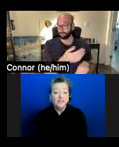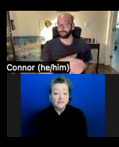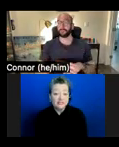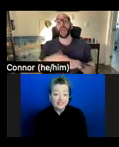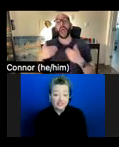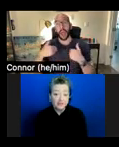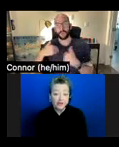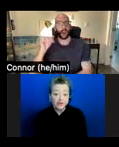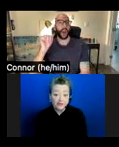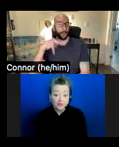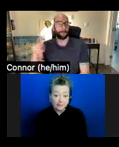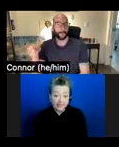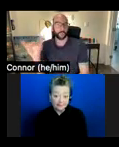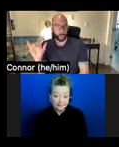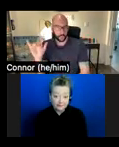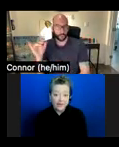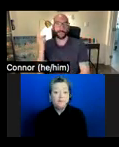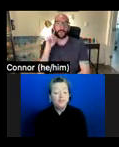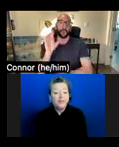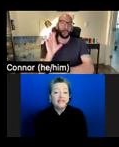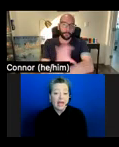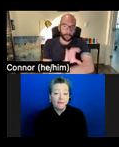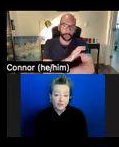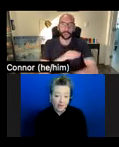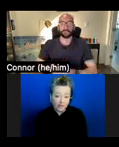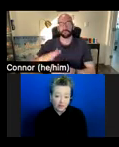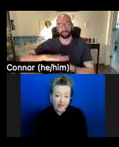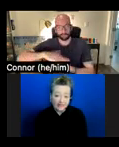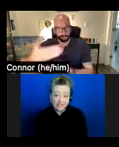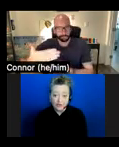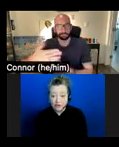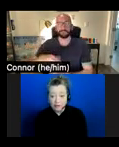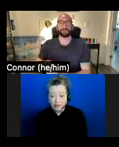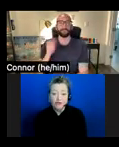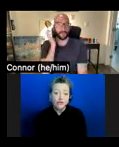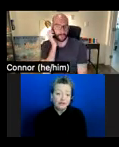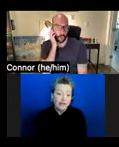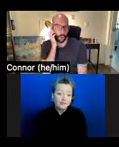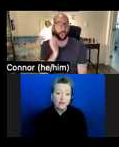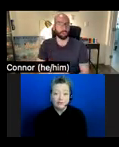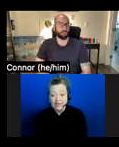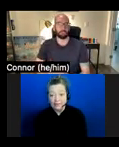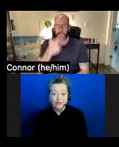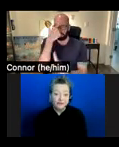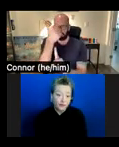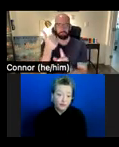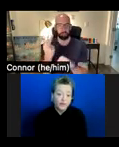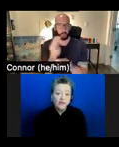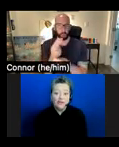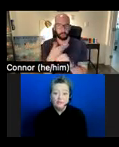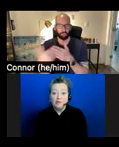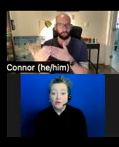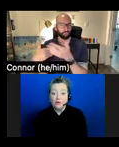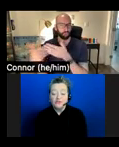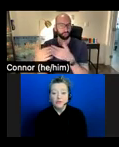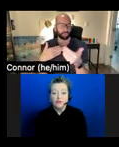So for this presentation, we're going to use the website, but there is an app as well that you can access through your computer, your laptop, your tablet, your phone,